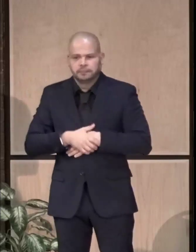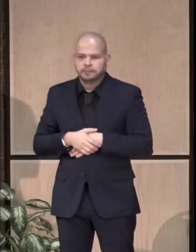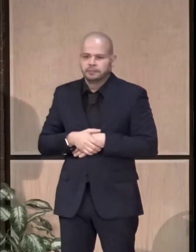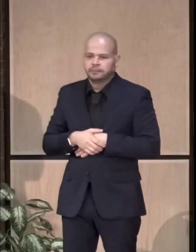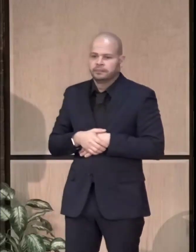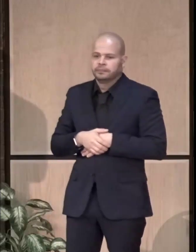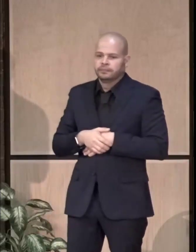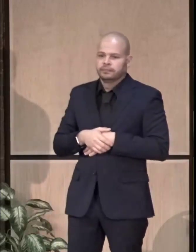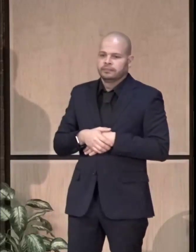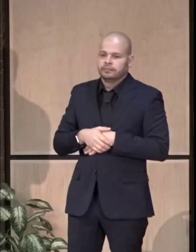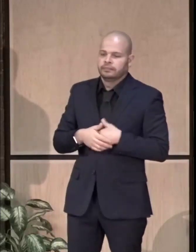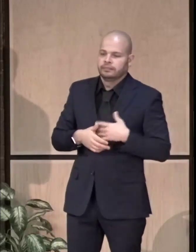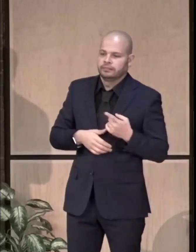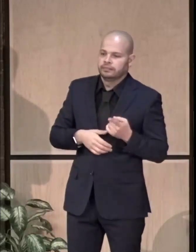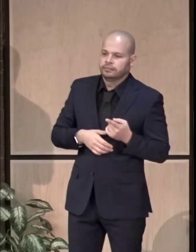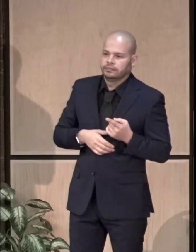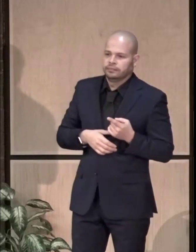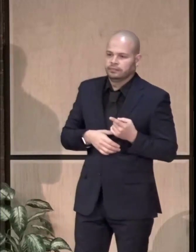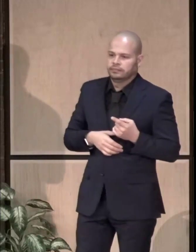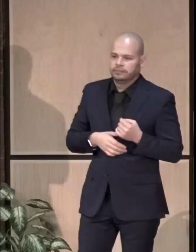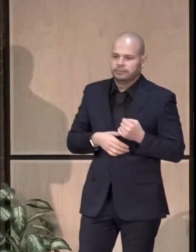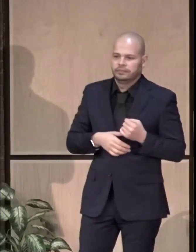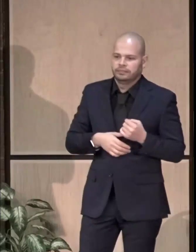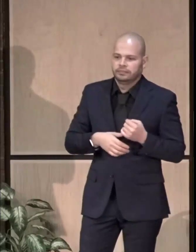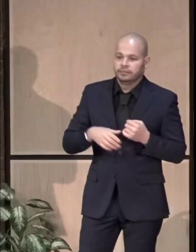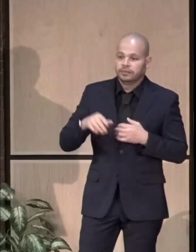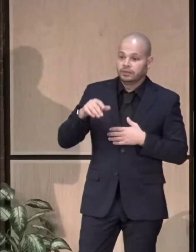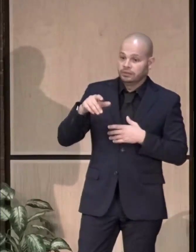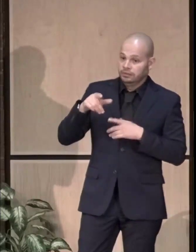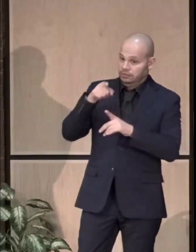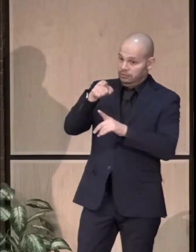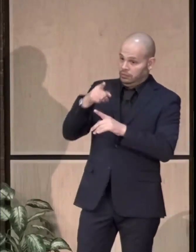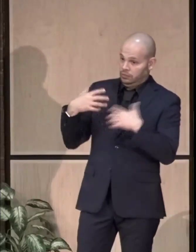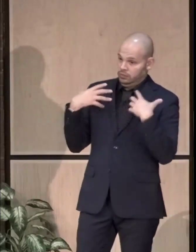Okay. You asked for a well-being check. Why not ask for more?